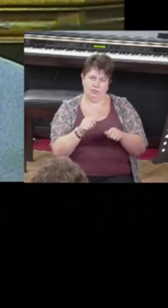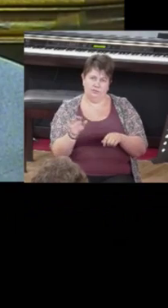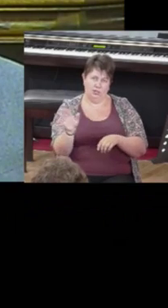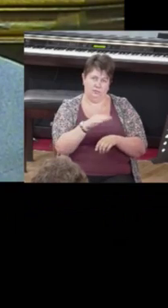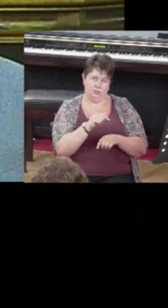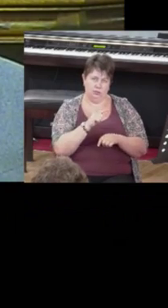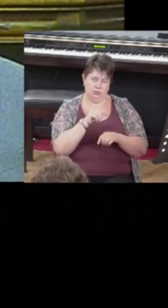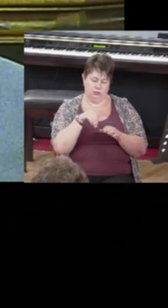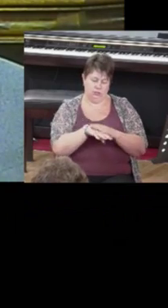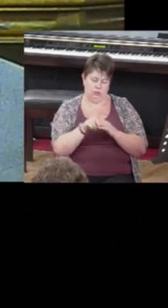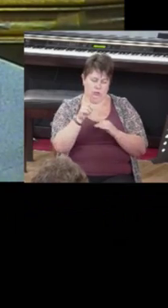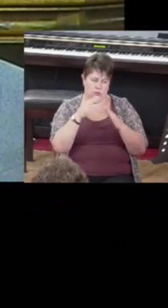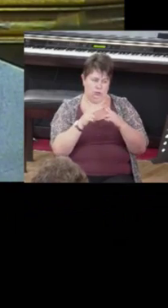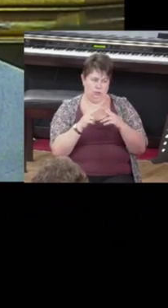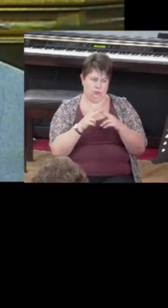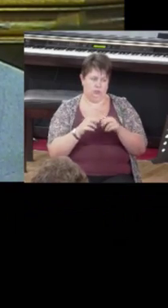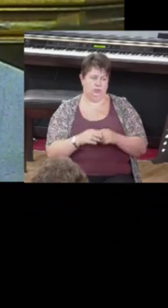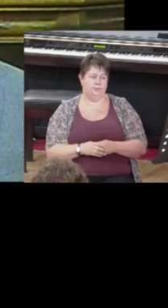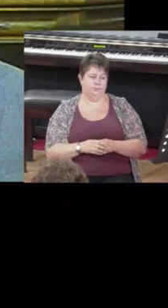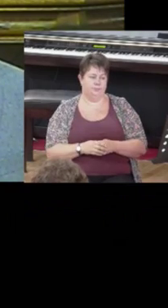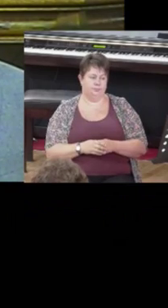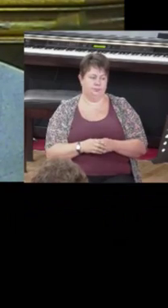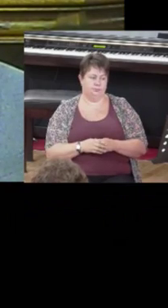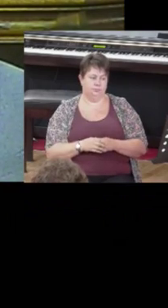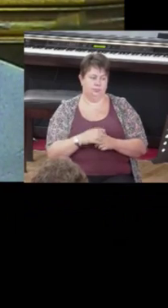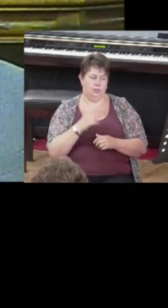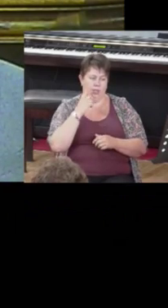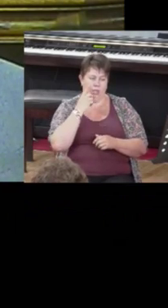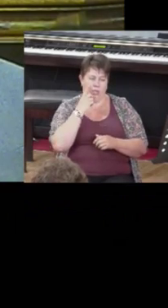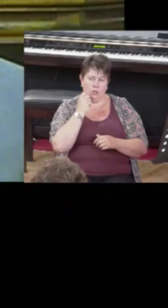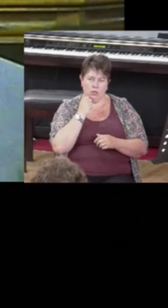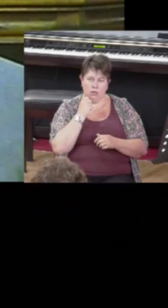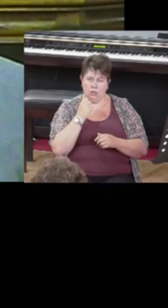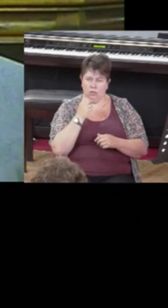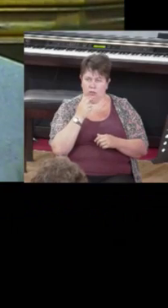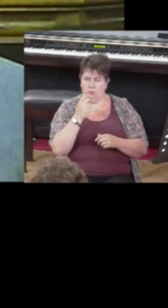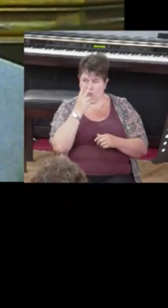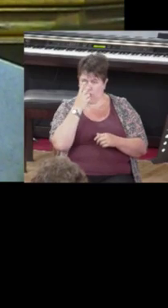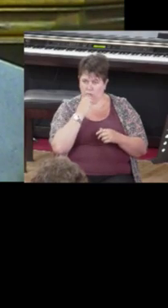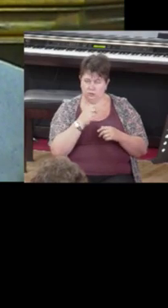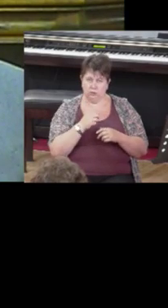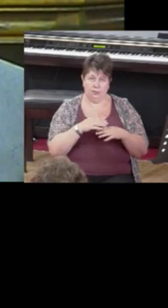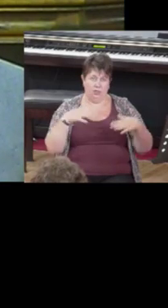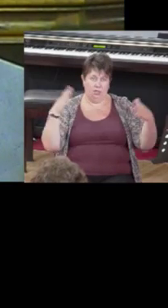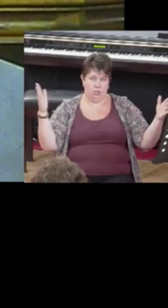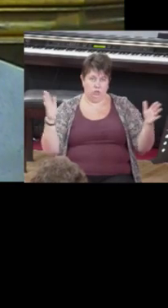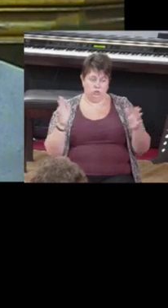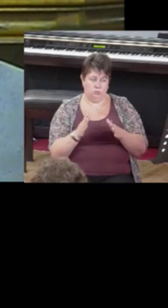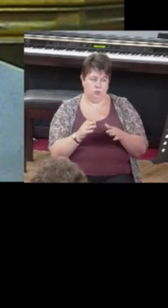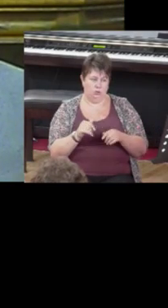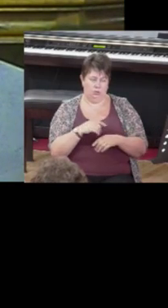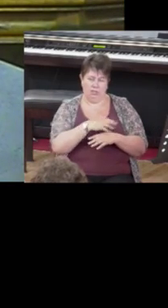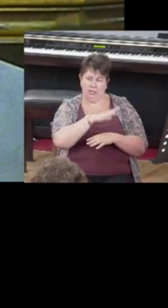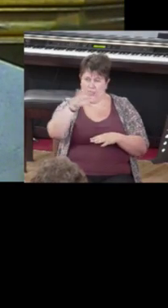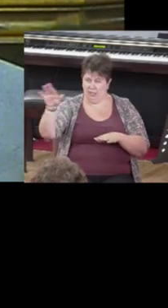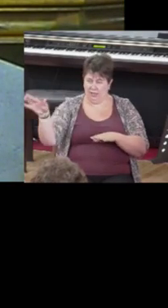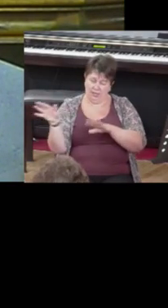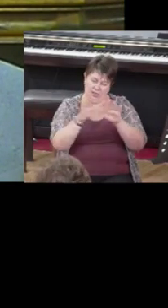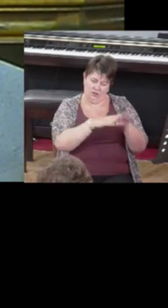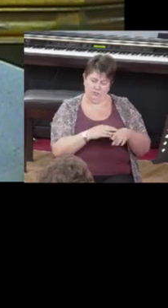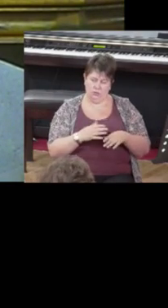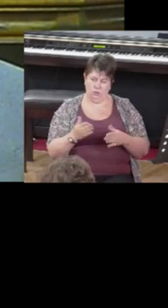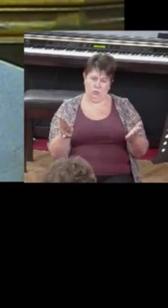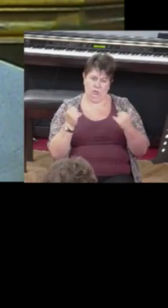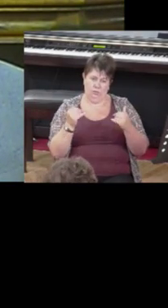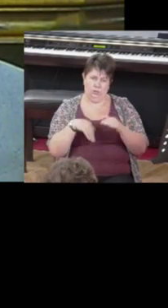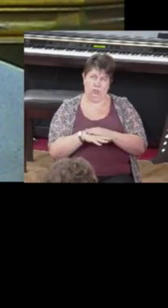ever praising you. Young and old, large and small, all are welcome in the house of the Lord as